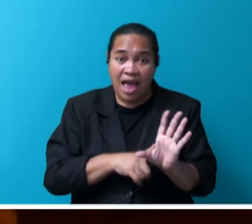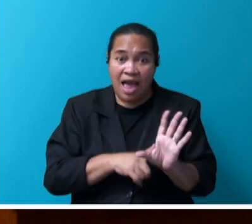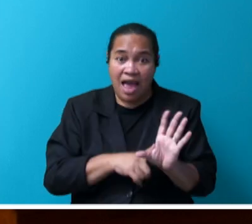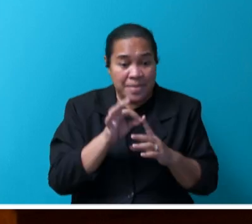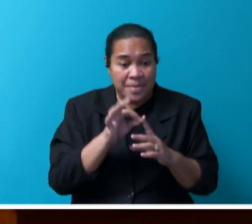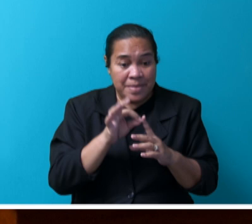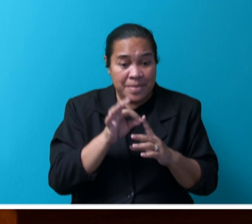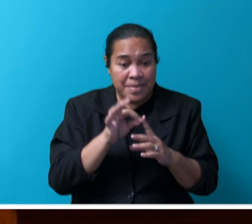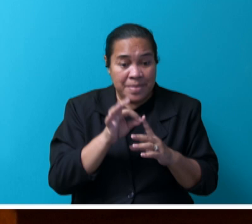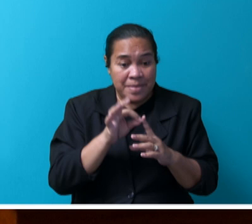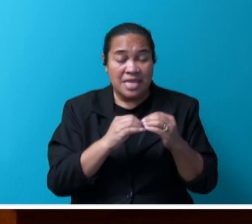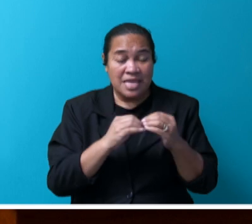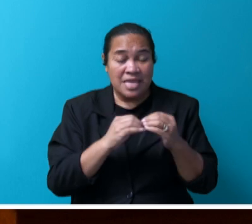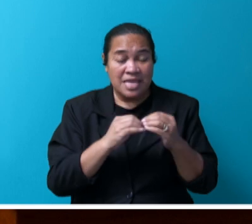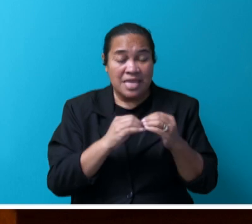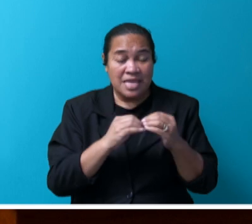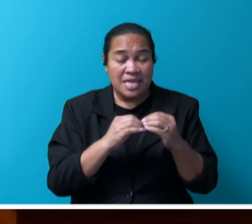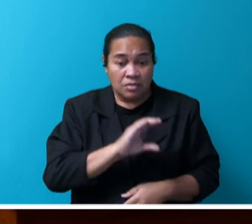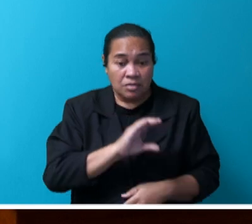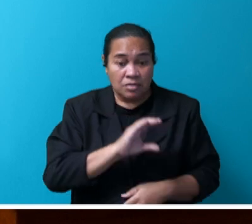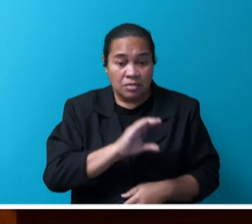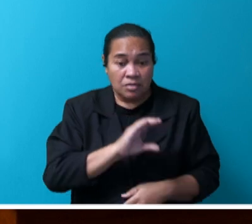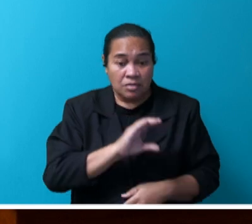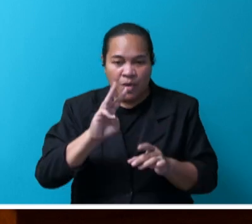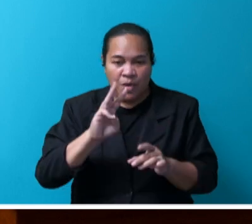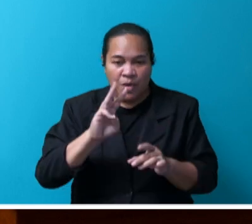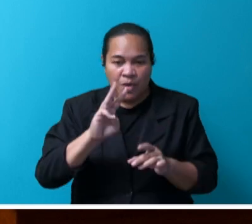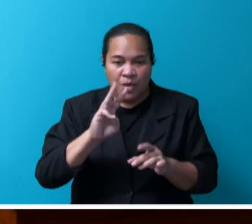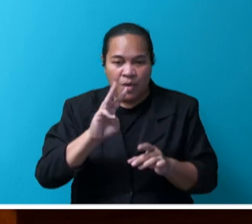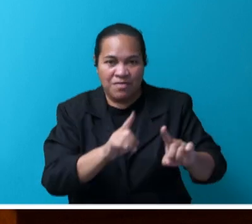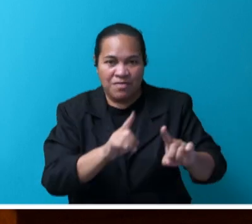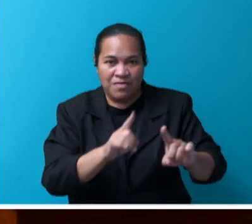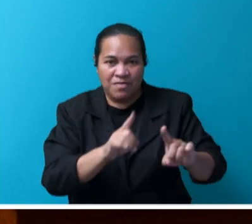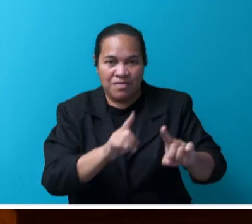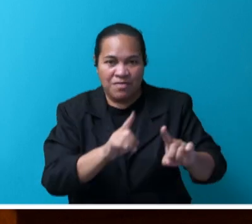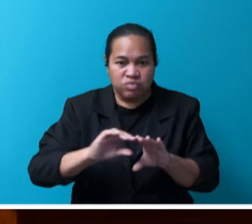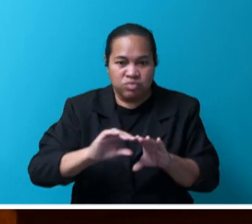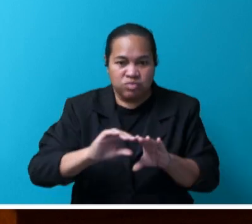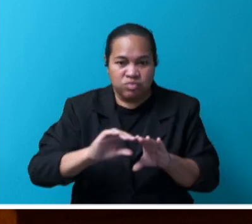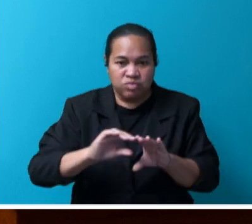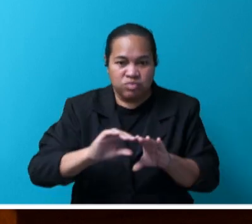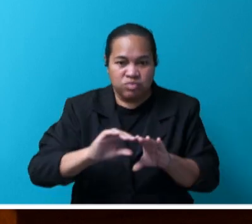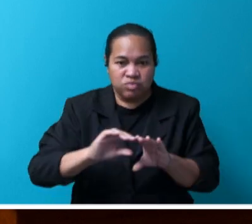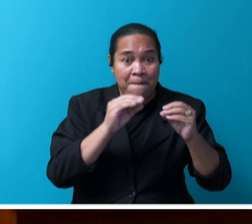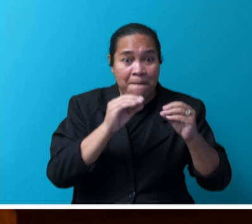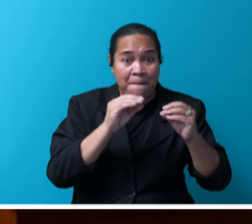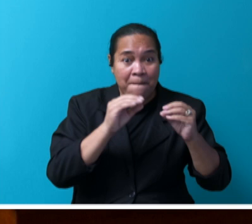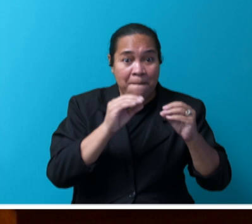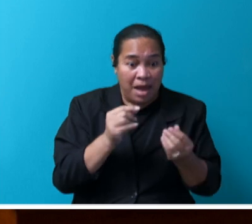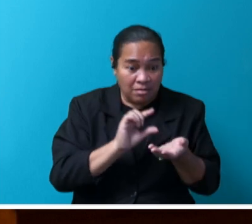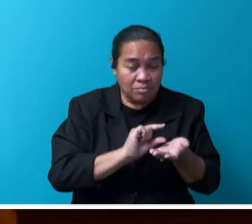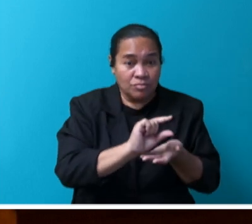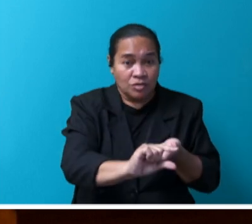promote local talent, ensure programming diversity, and provide wider public service content.